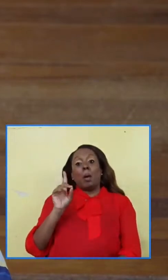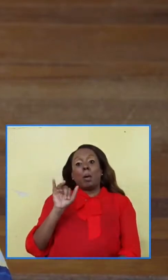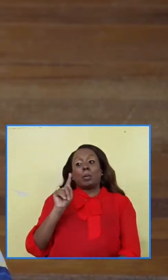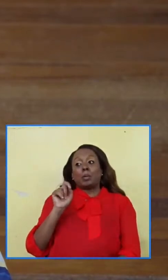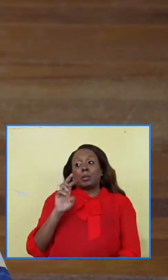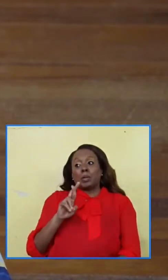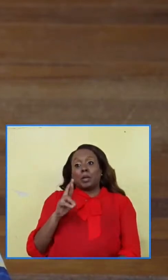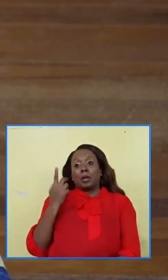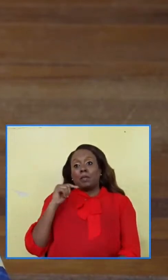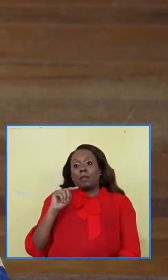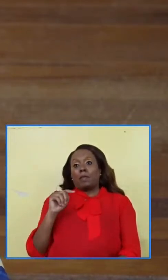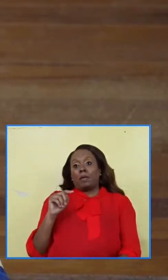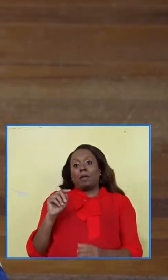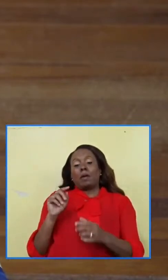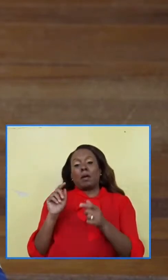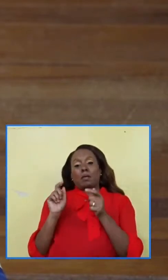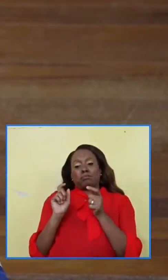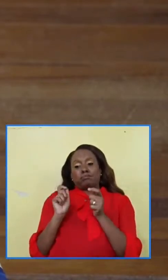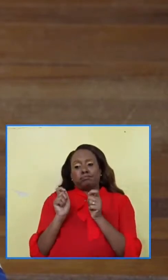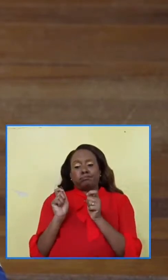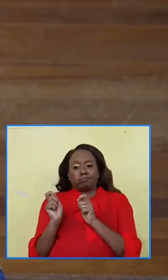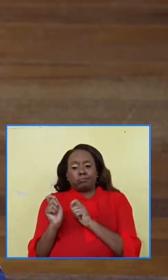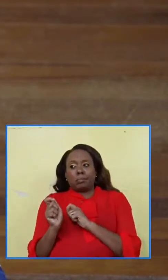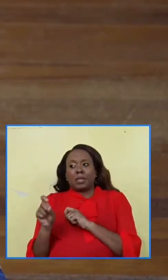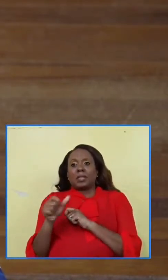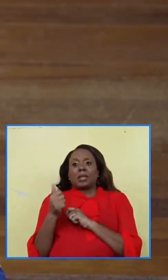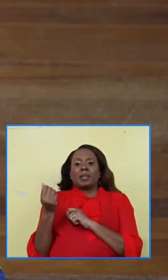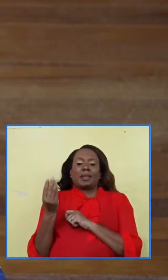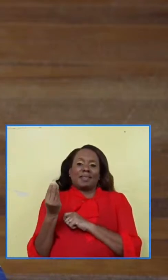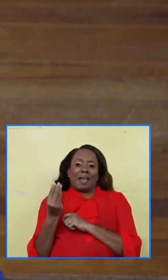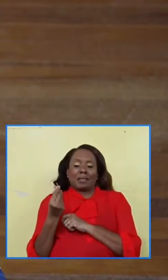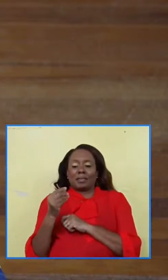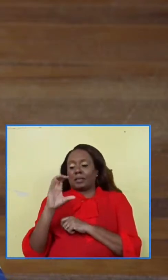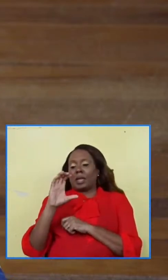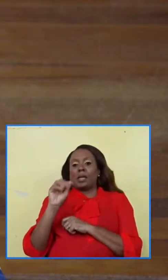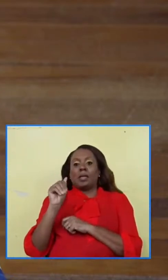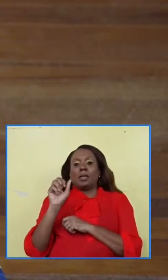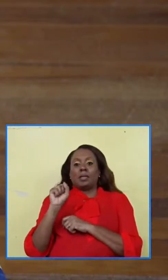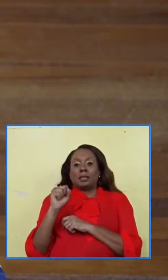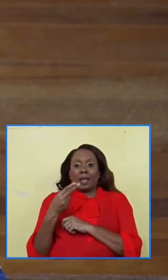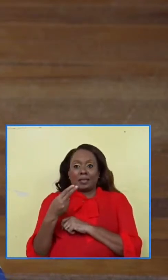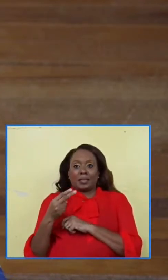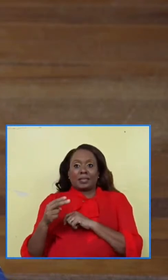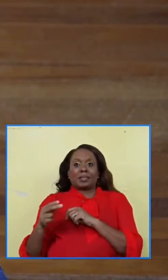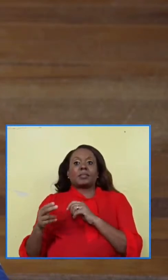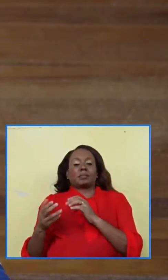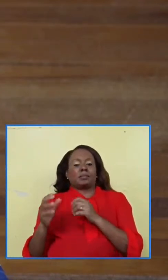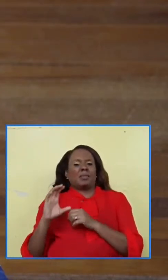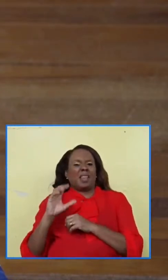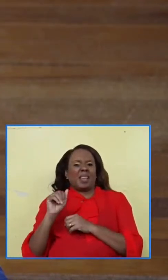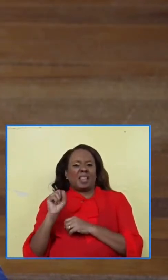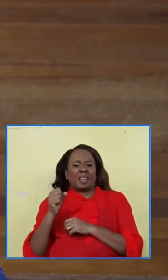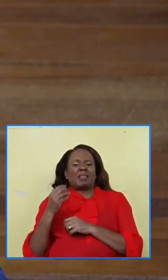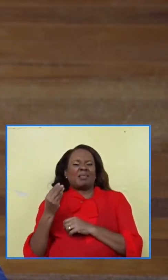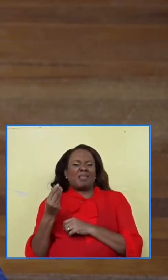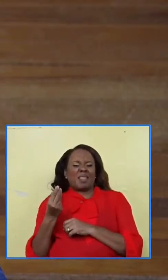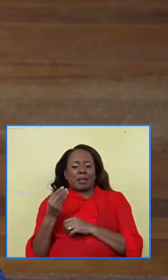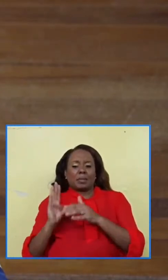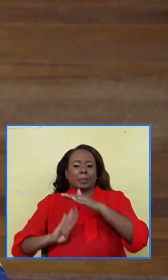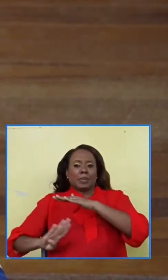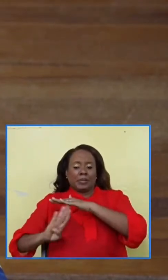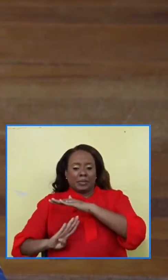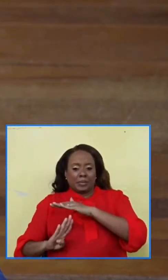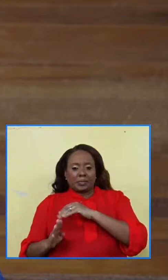a modified cash basis. And this is primarily concerning our accounts receivable, verifying the accounts